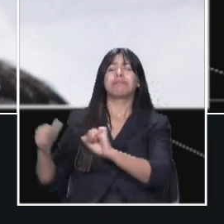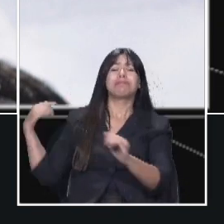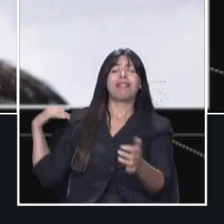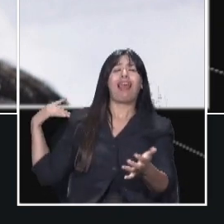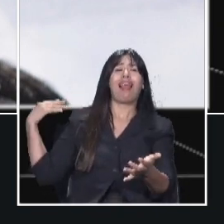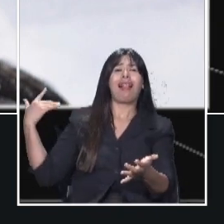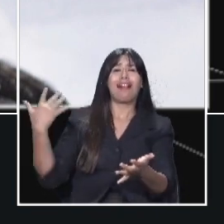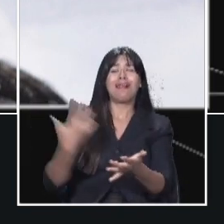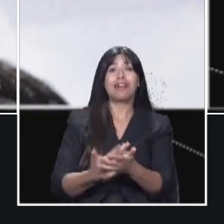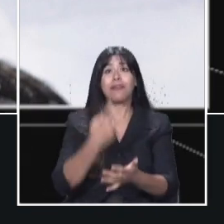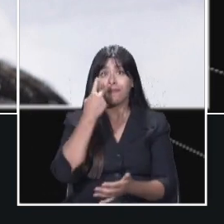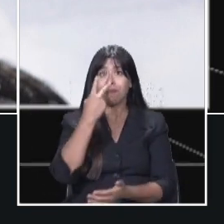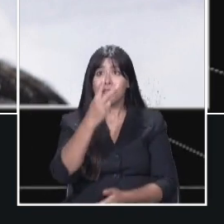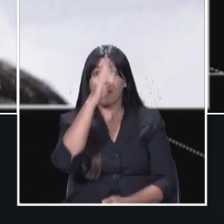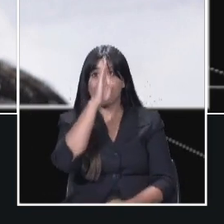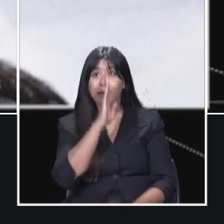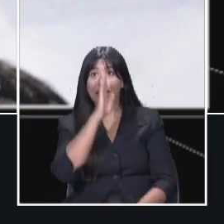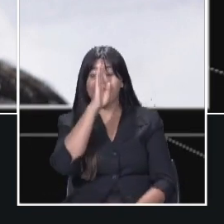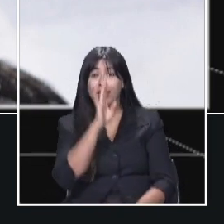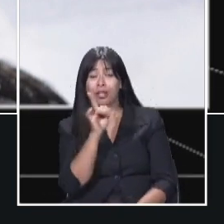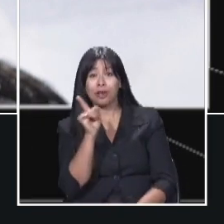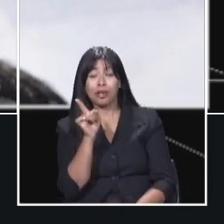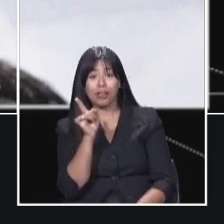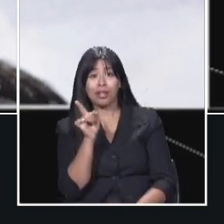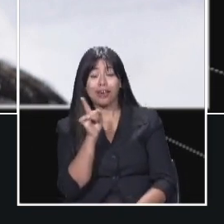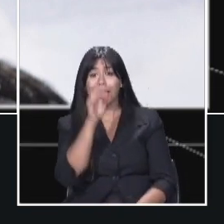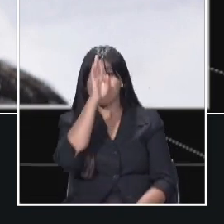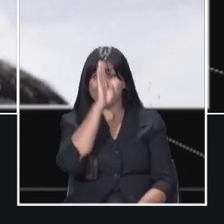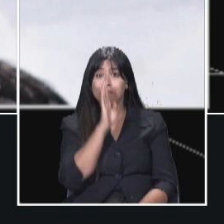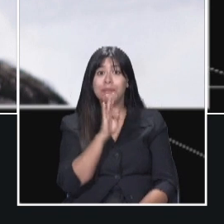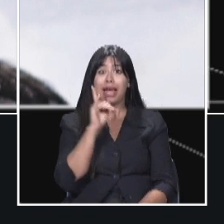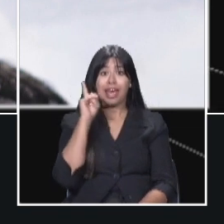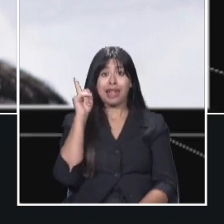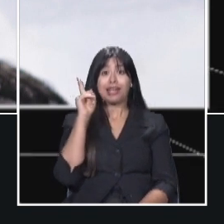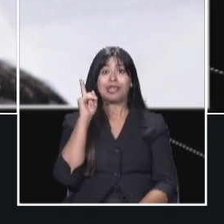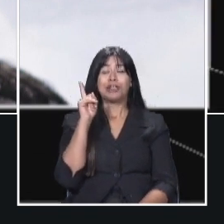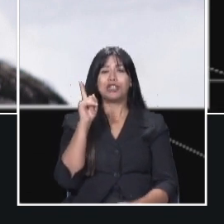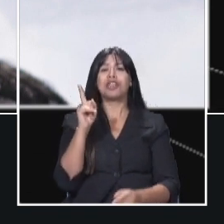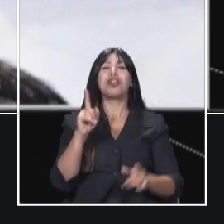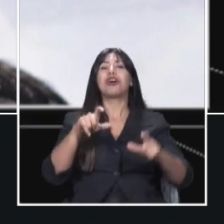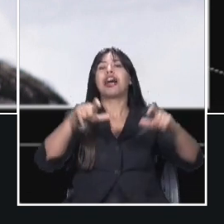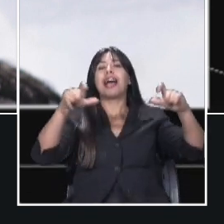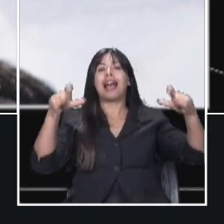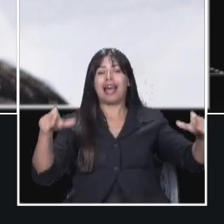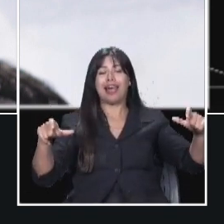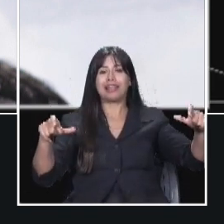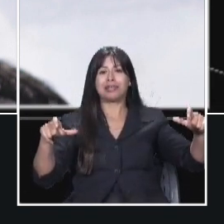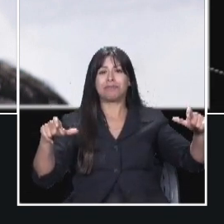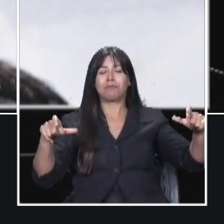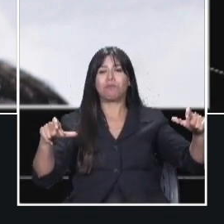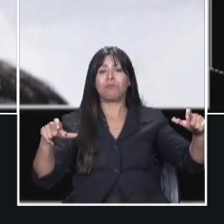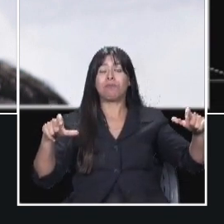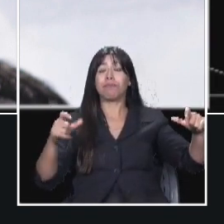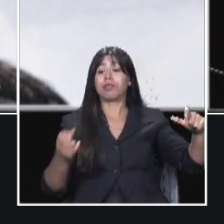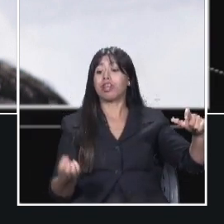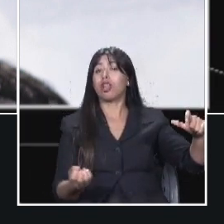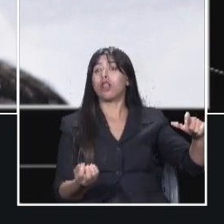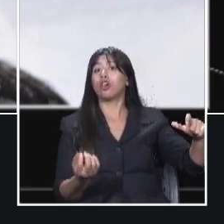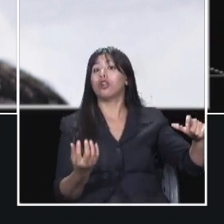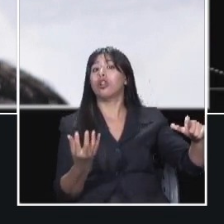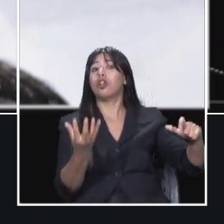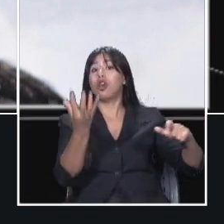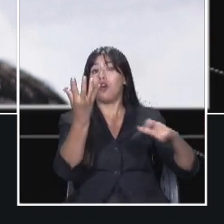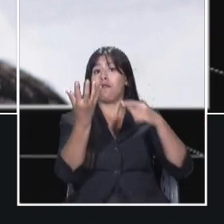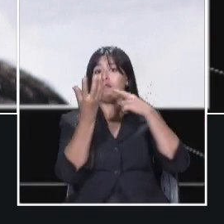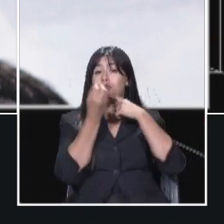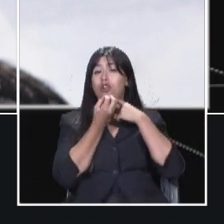Anecdotally, this dog, if you have a football field and you put a rose on one corner of the football field and you have the